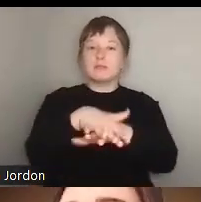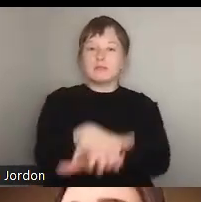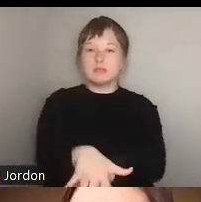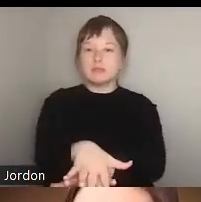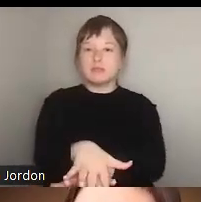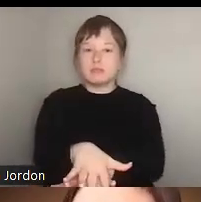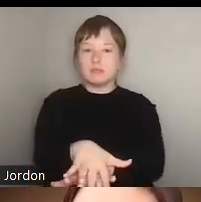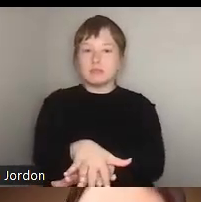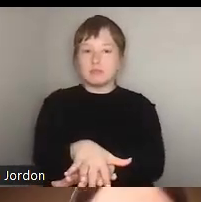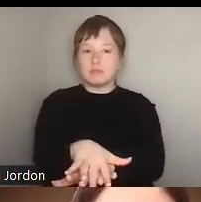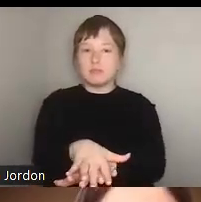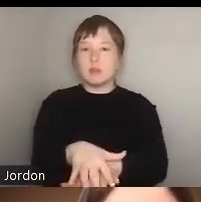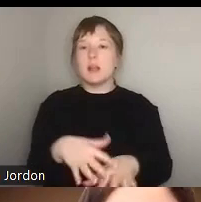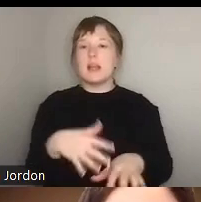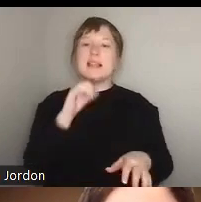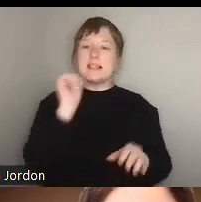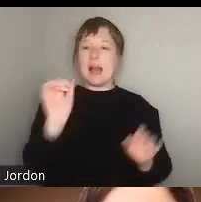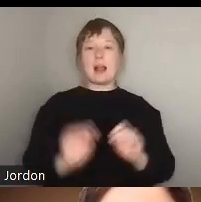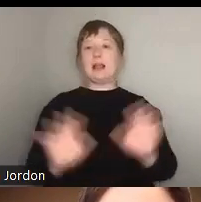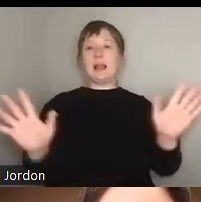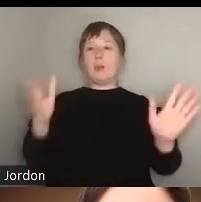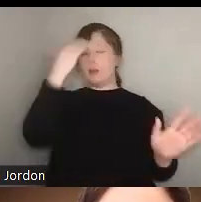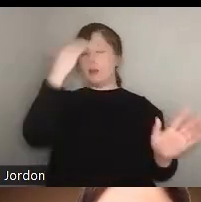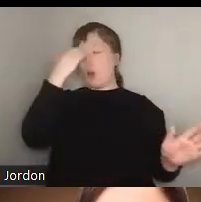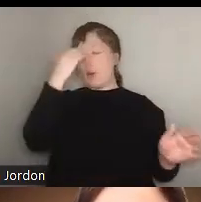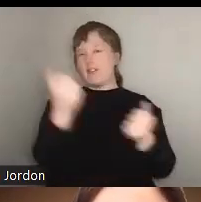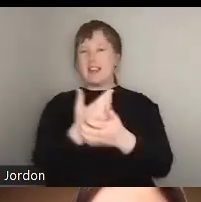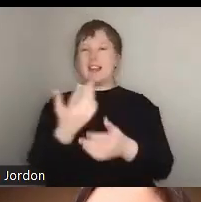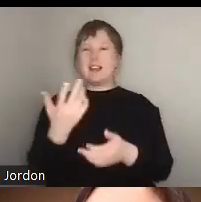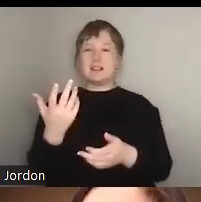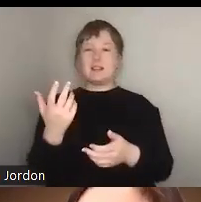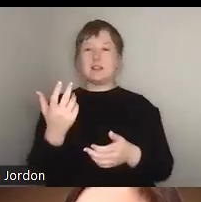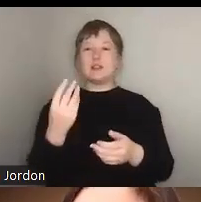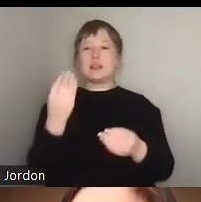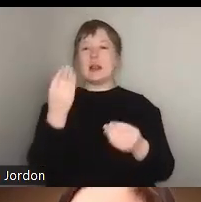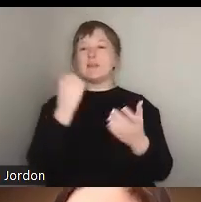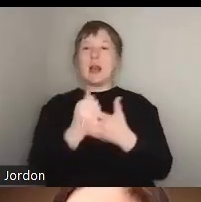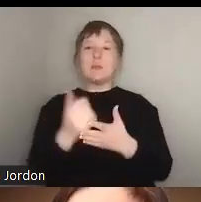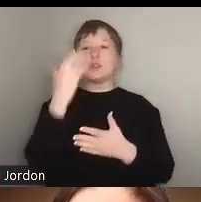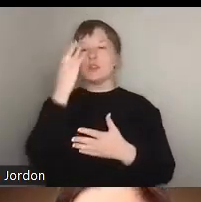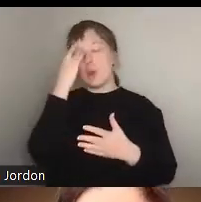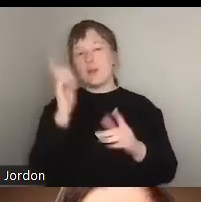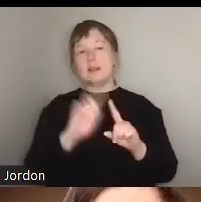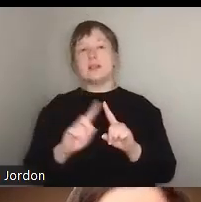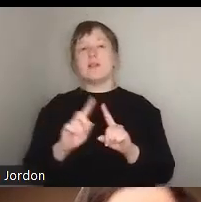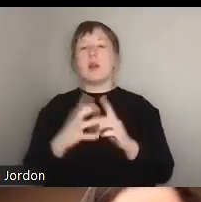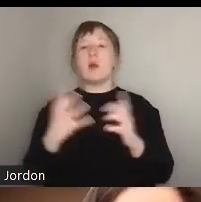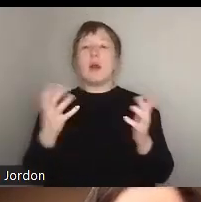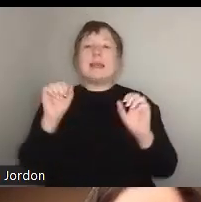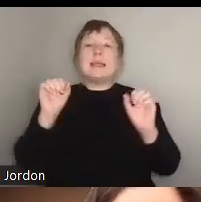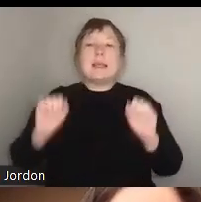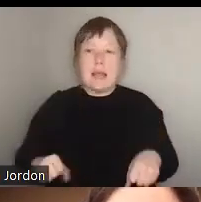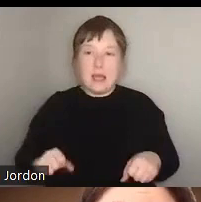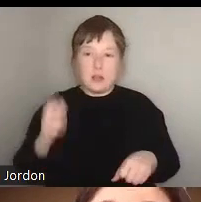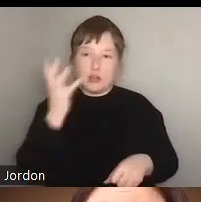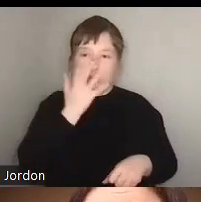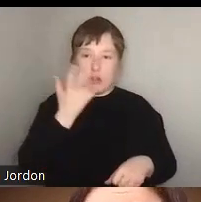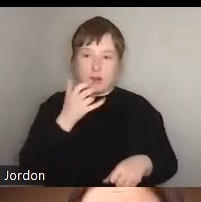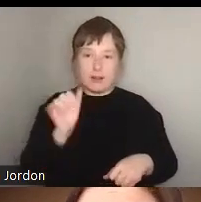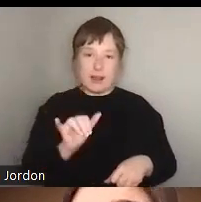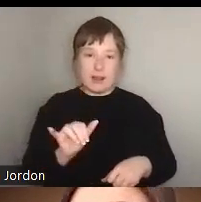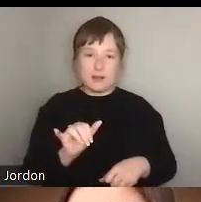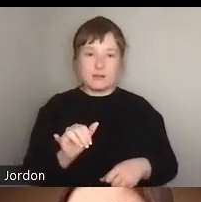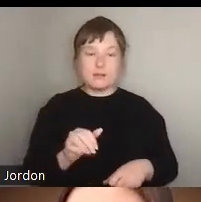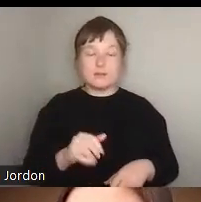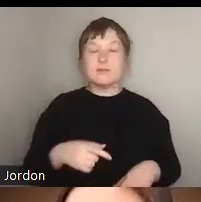It's not really clear cut, but I think it helps to go through sections and just sort of talk about the different ways that it can look. Preventing partner